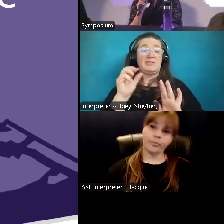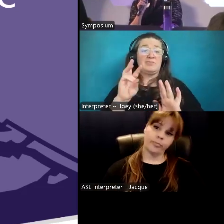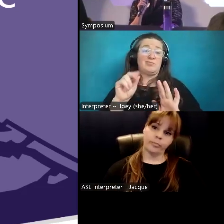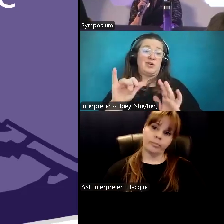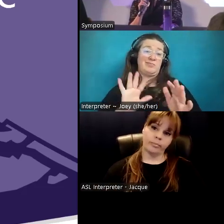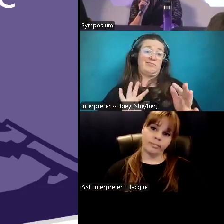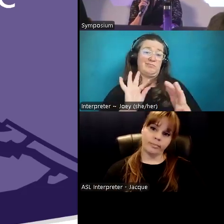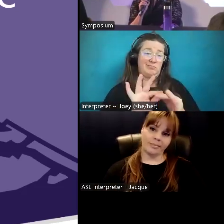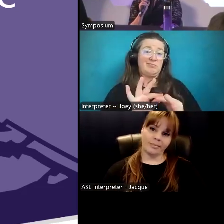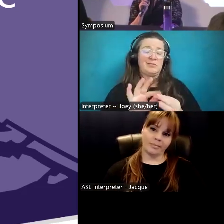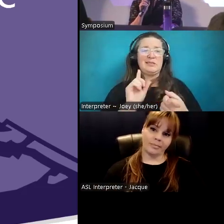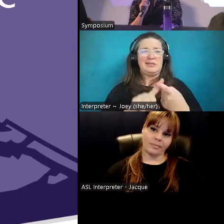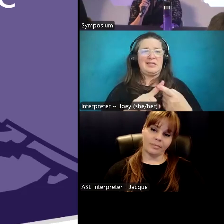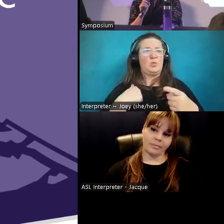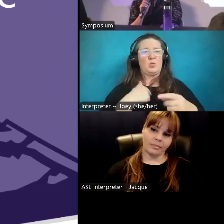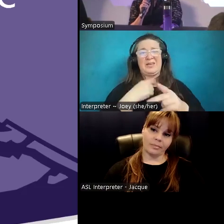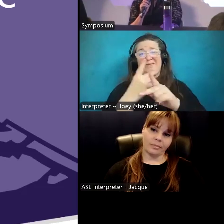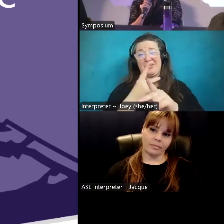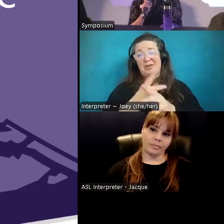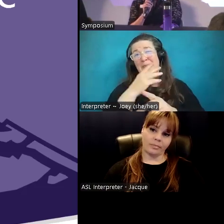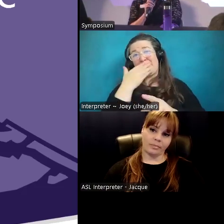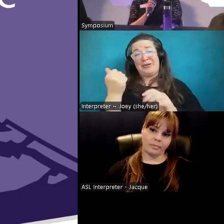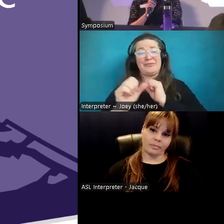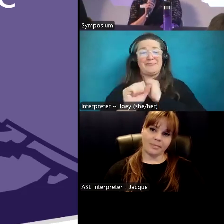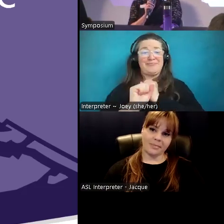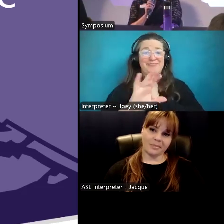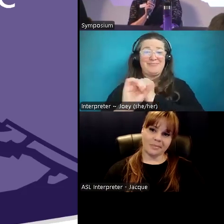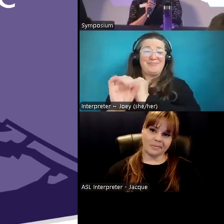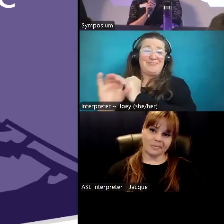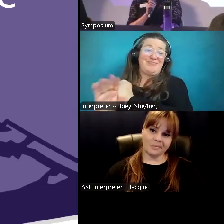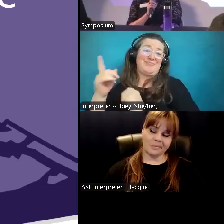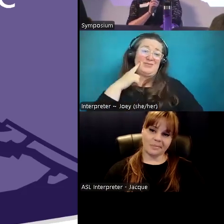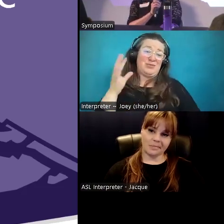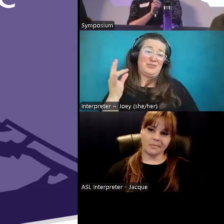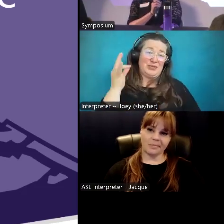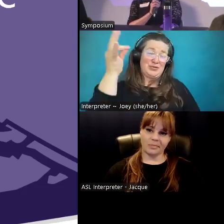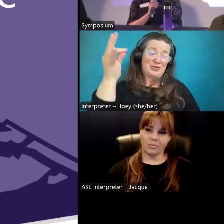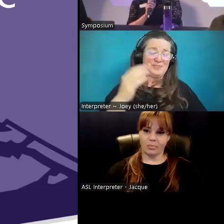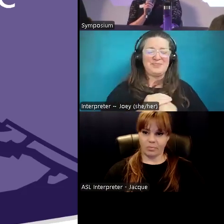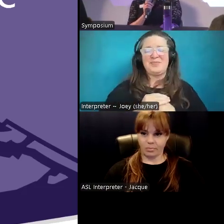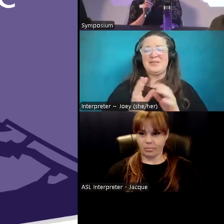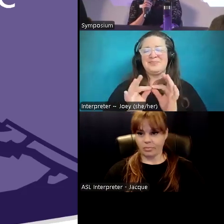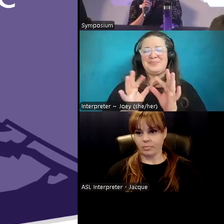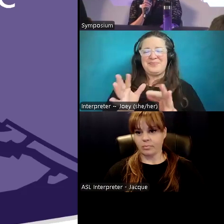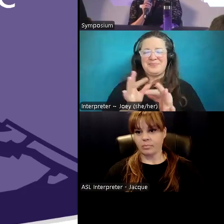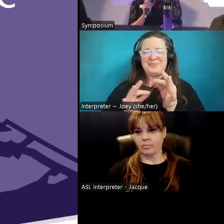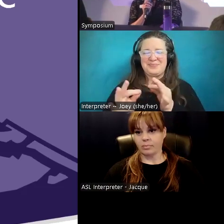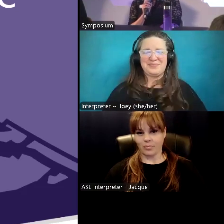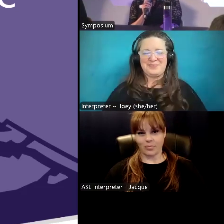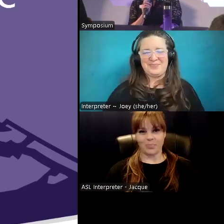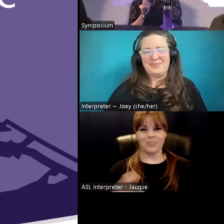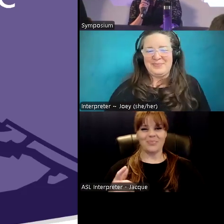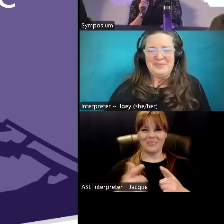better PR route forward for office hours. And then as far as the